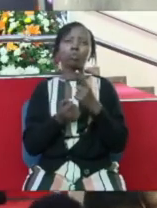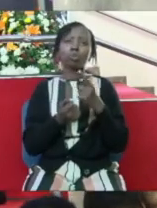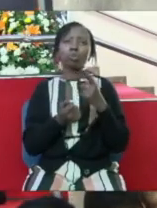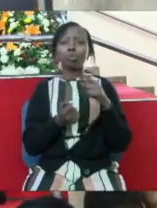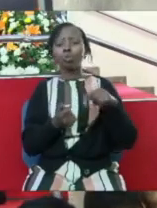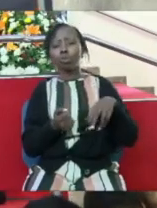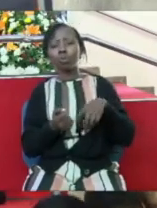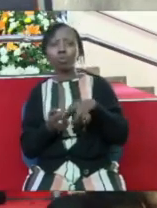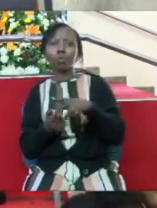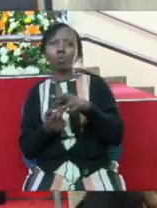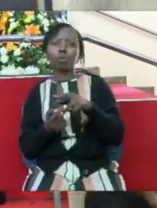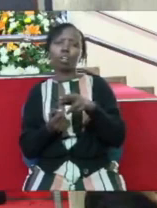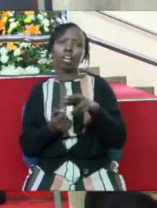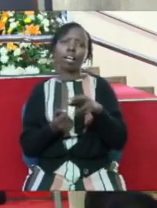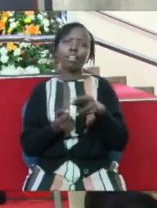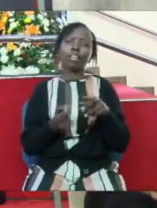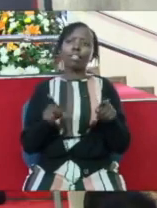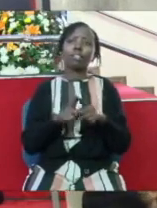can't even become intimate.